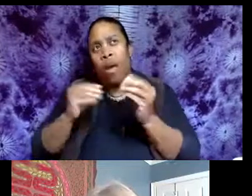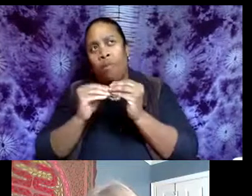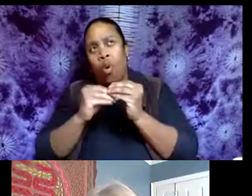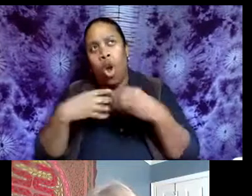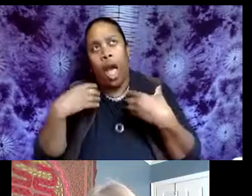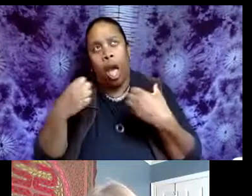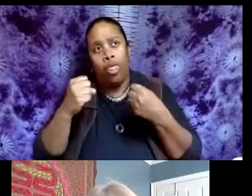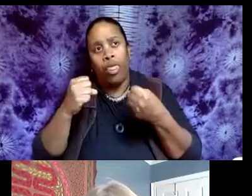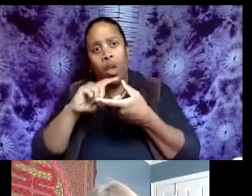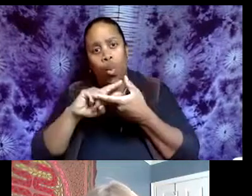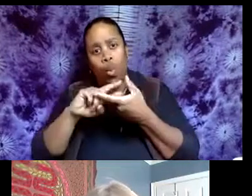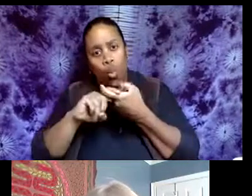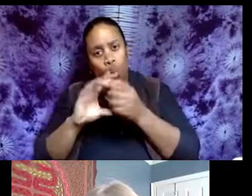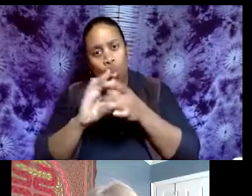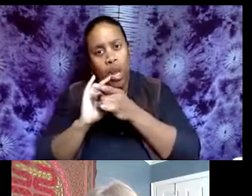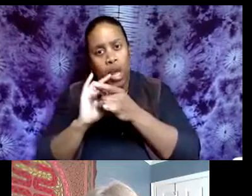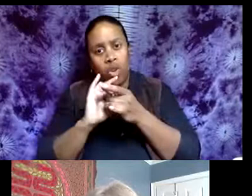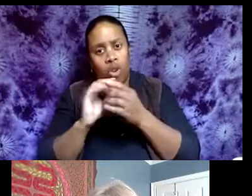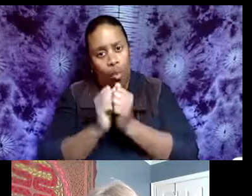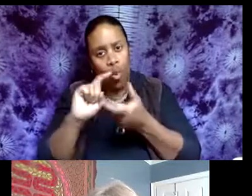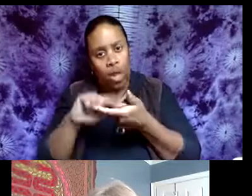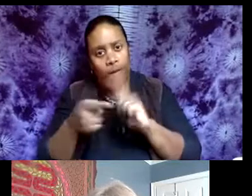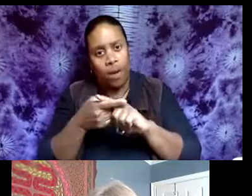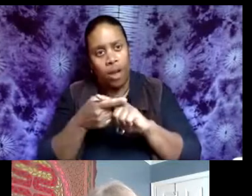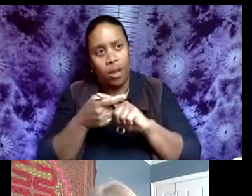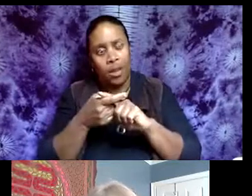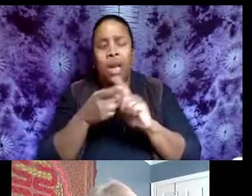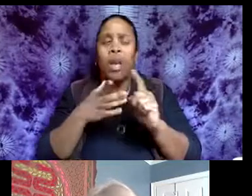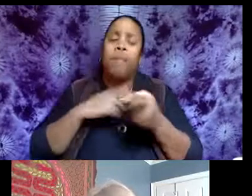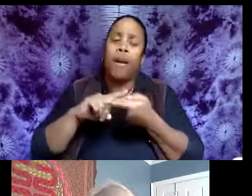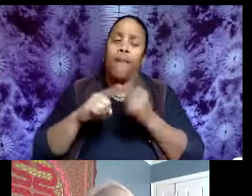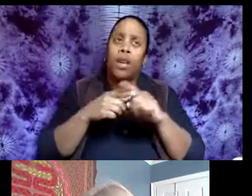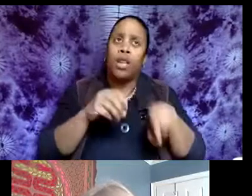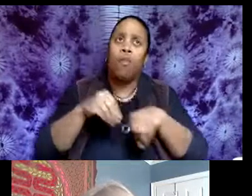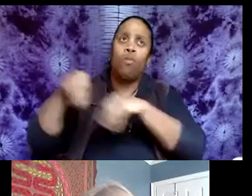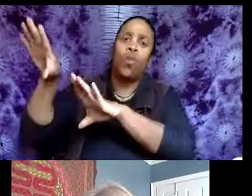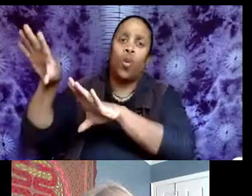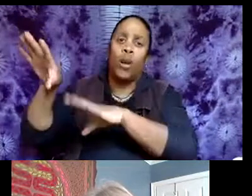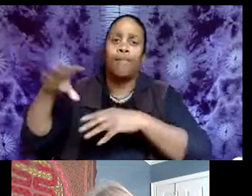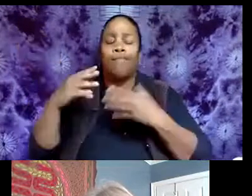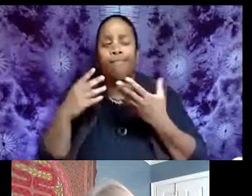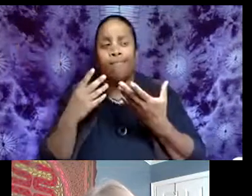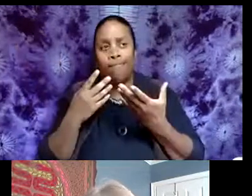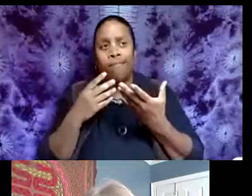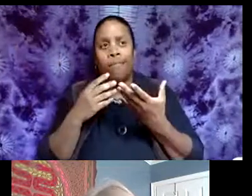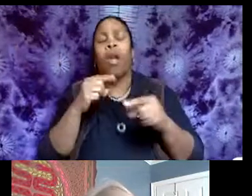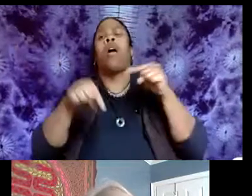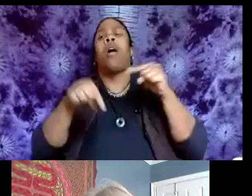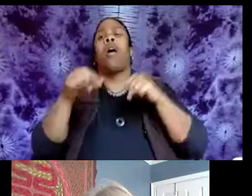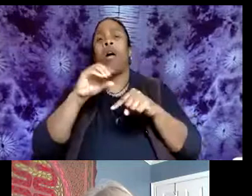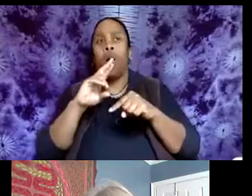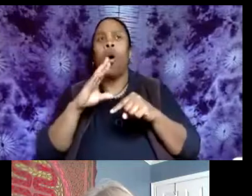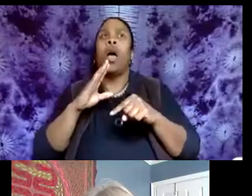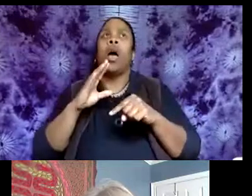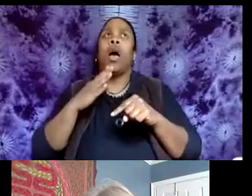friends are people have moved. So I'm like in this, and my mother has